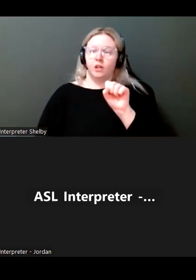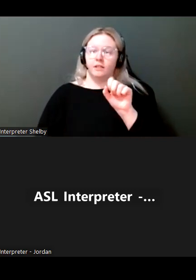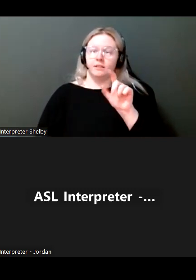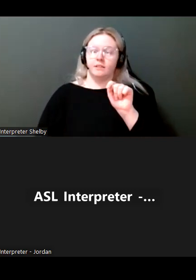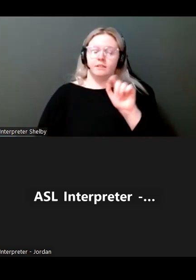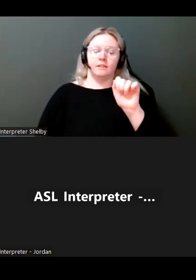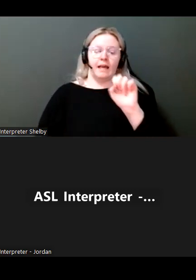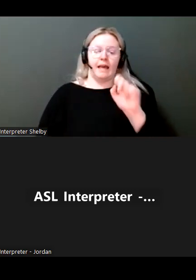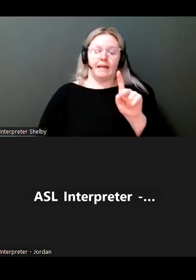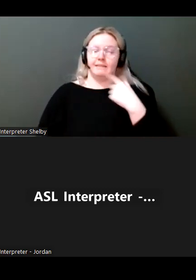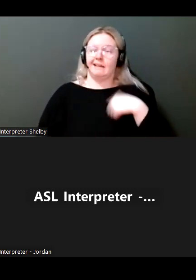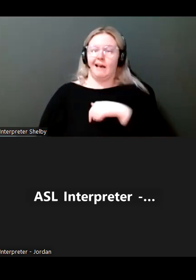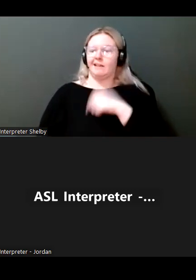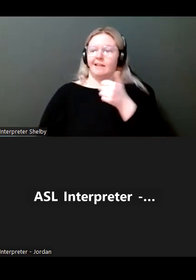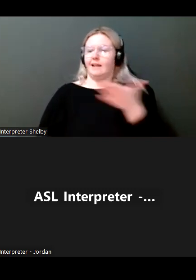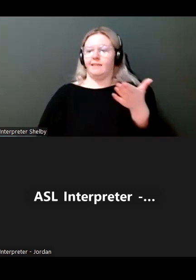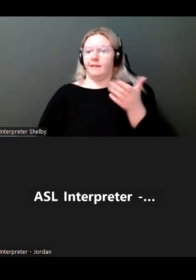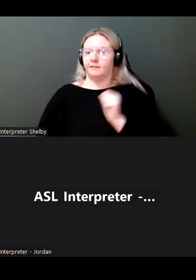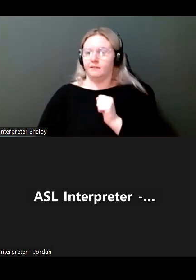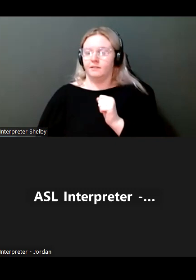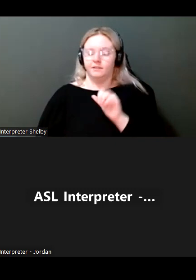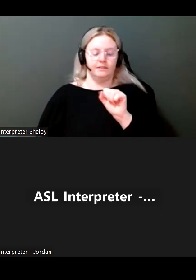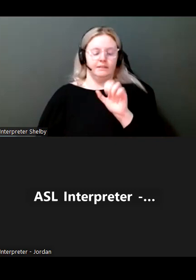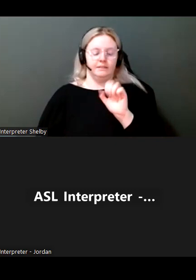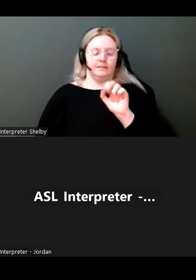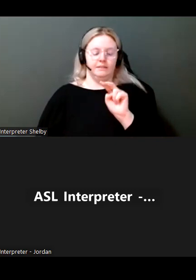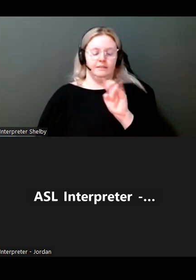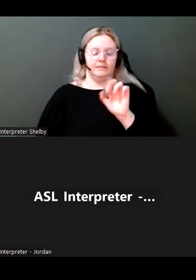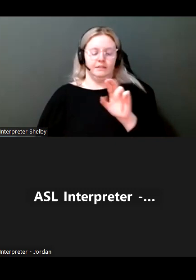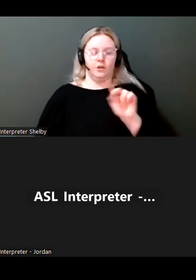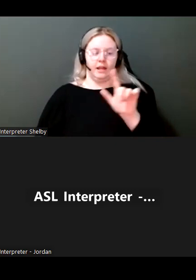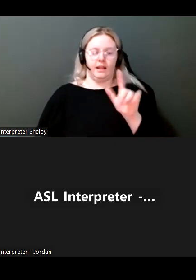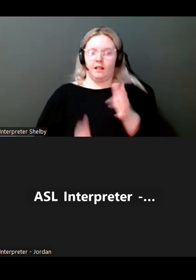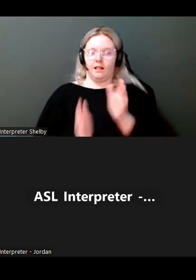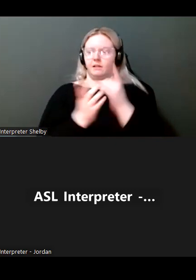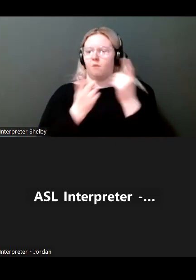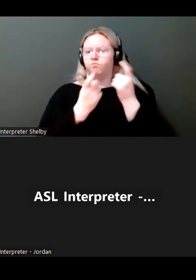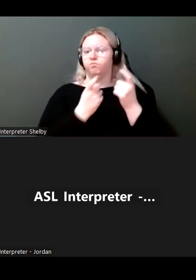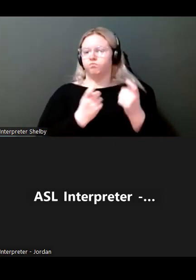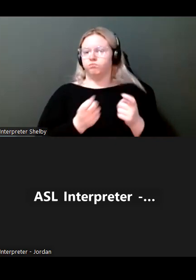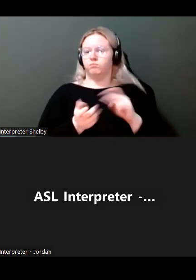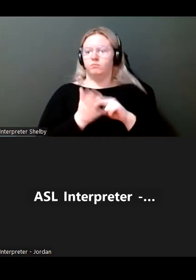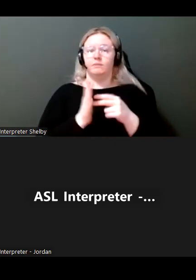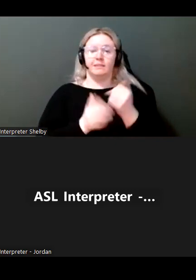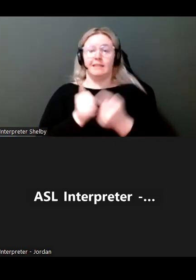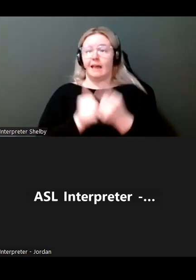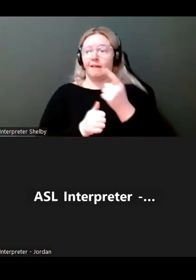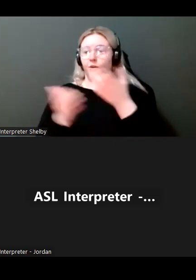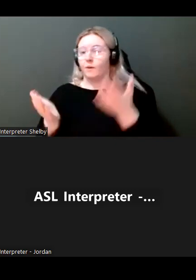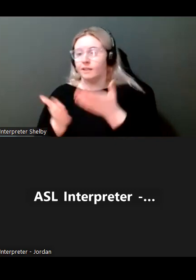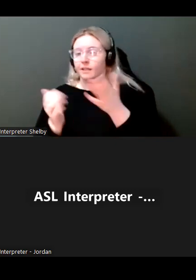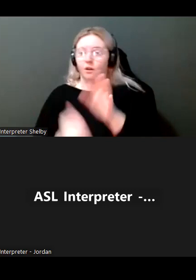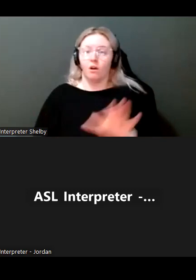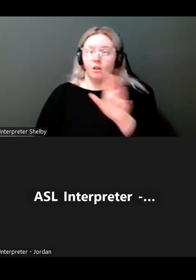NL Anything. And this gives the opportunity for everybody on the call, everybody across the province to